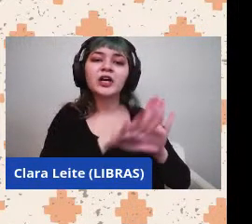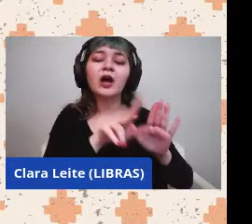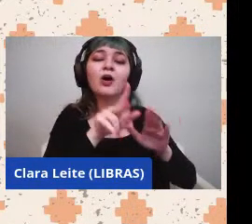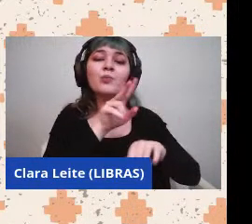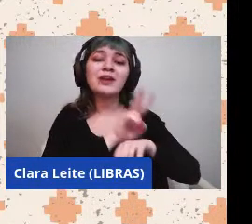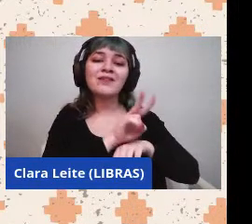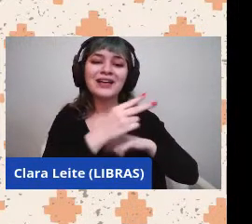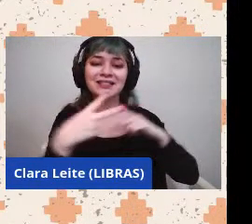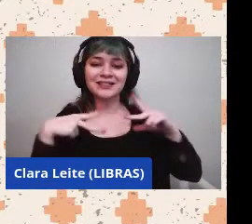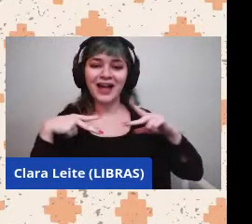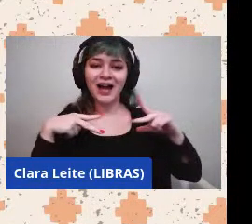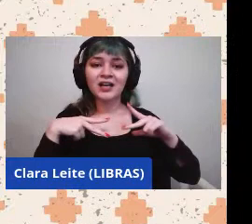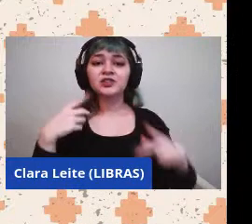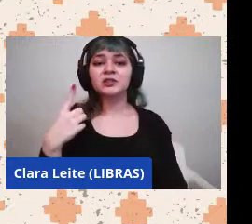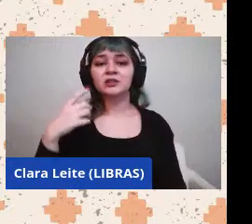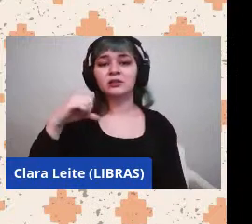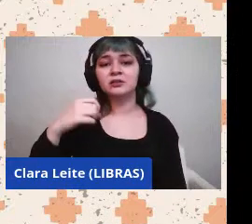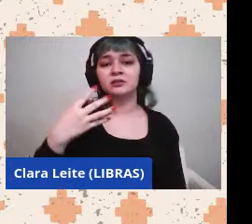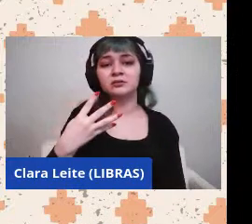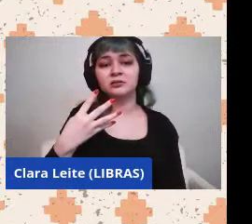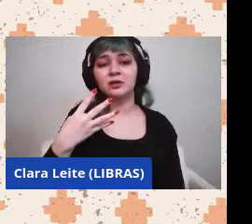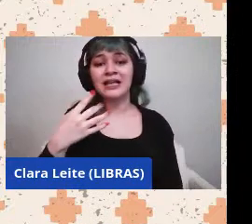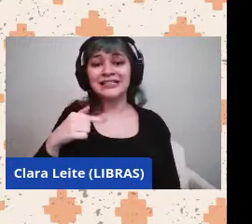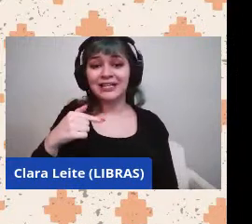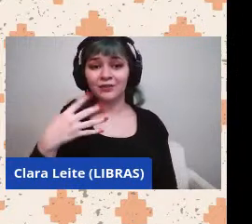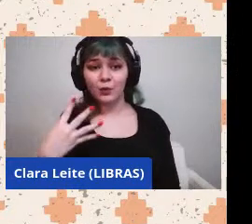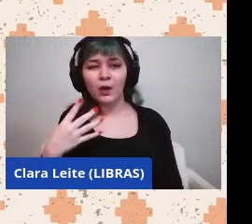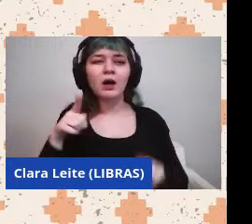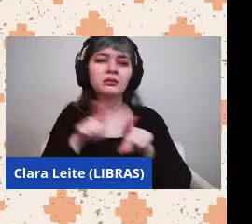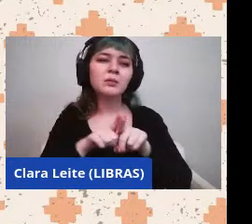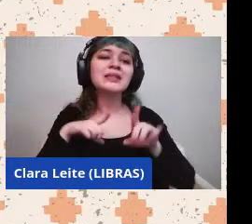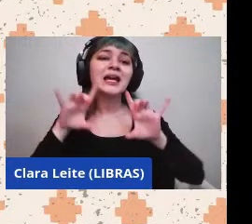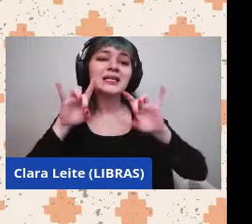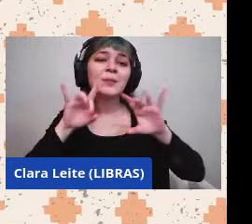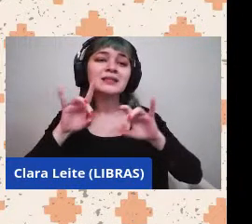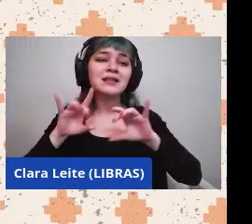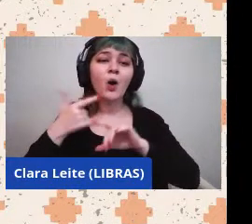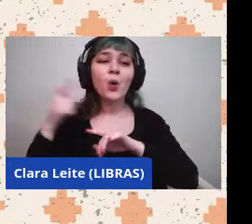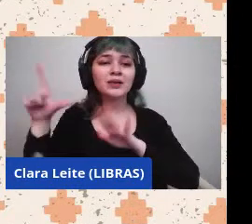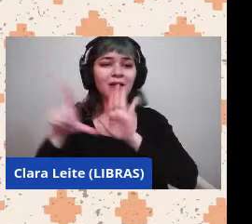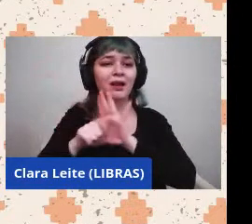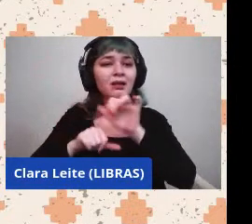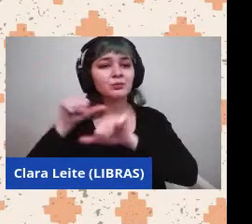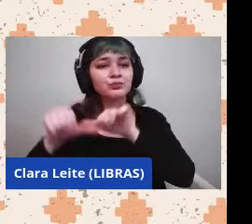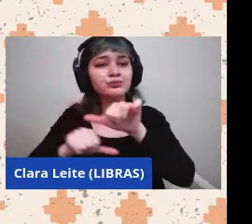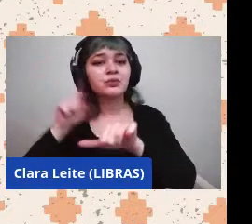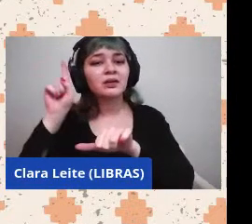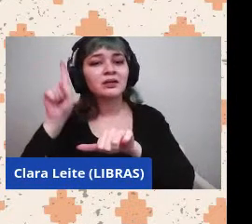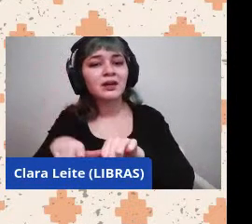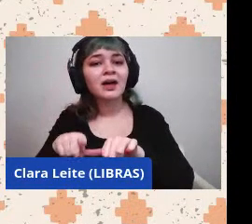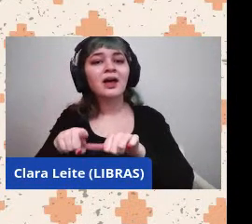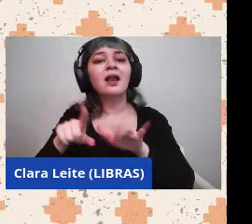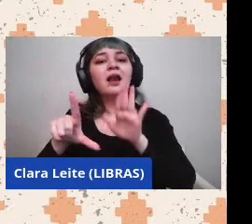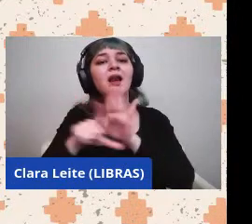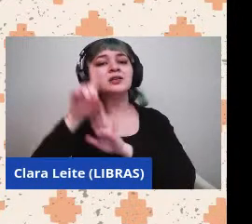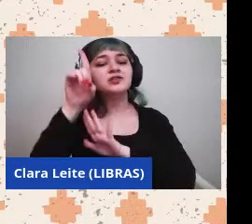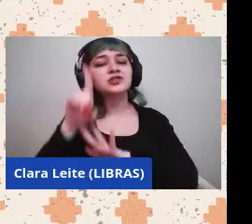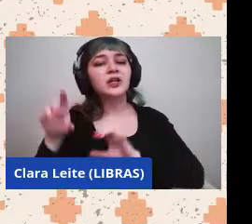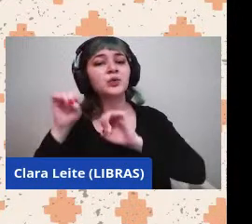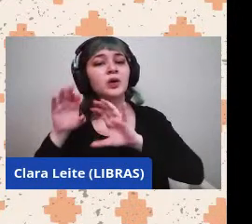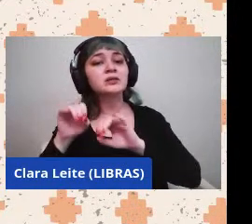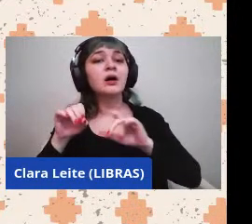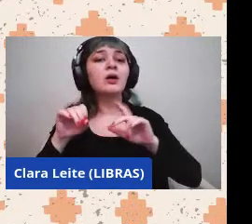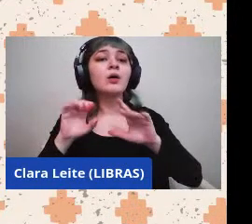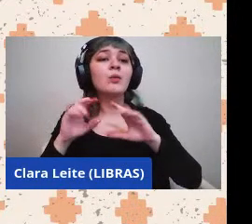but a specialized act that has been modified a bit over time called the Family Educational Rights and Privacy Act